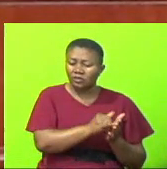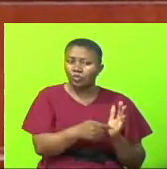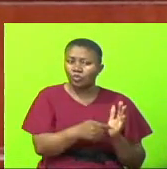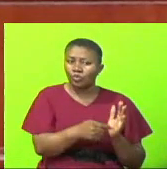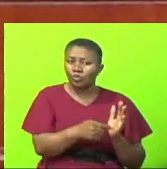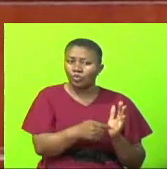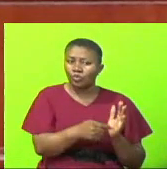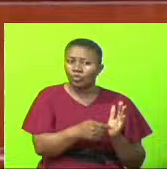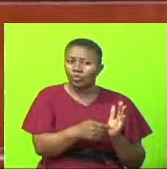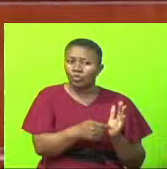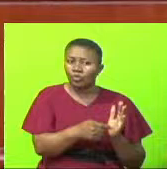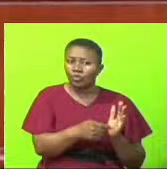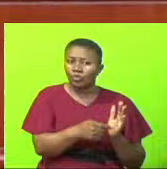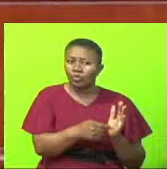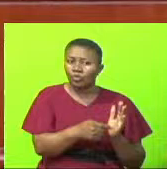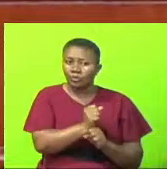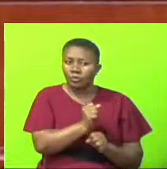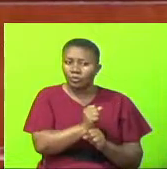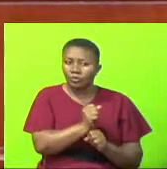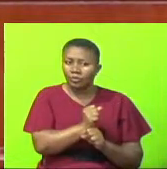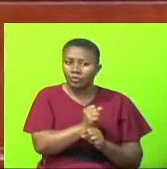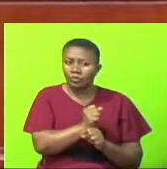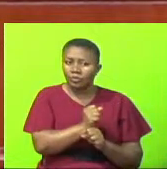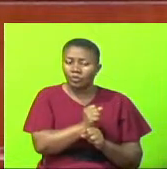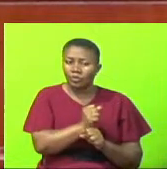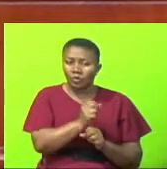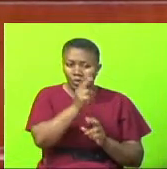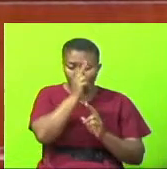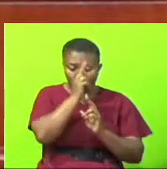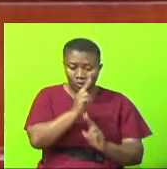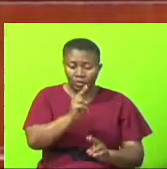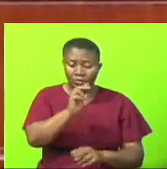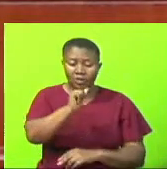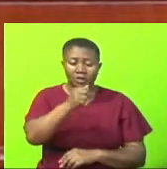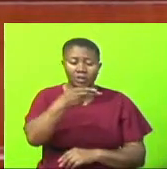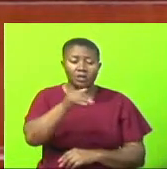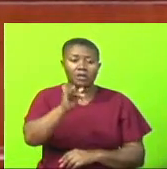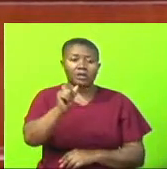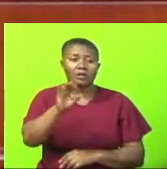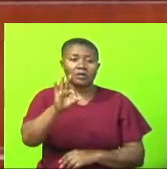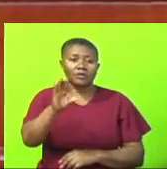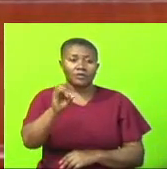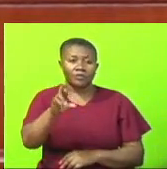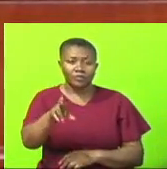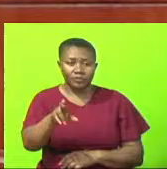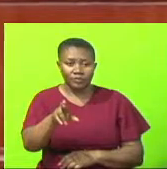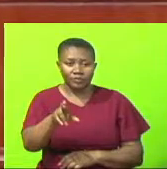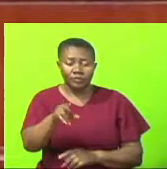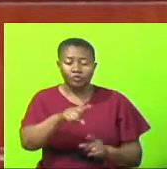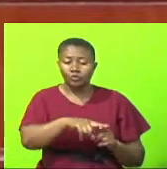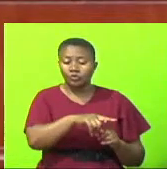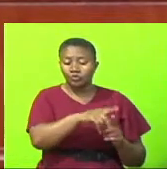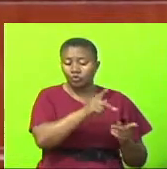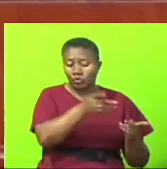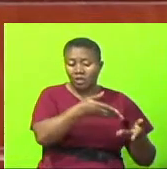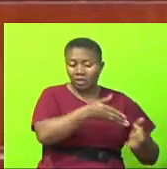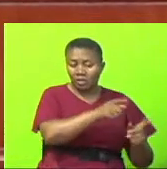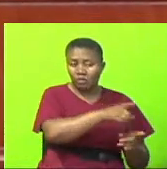Honorable Bernard Ahiafo to be on her feet. So I'll give him the chance to draw attention to what it is. Please,